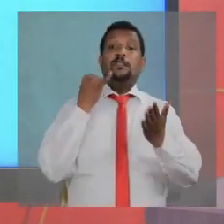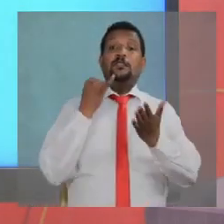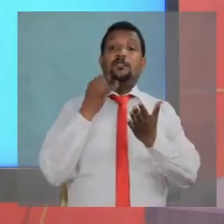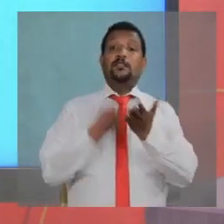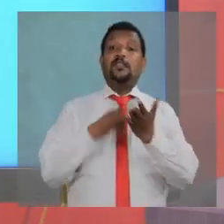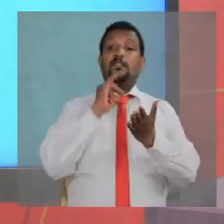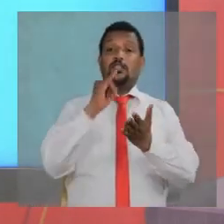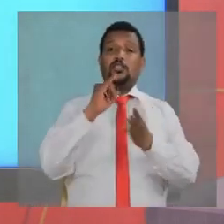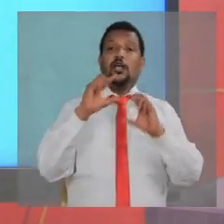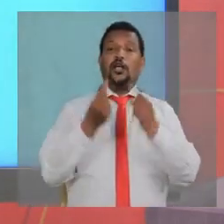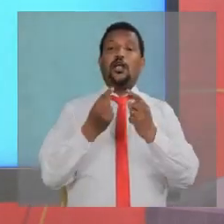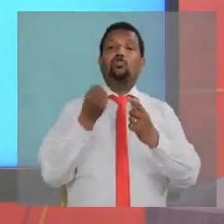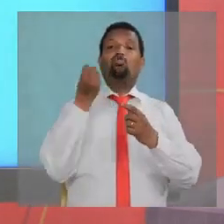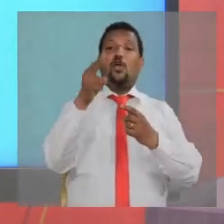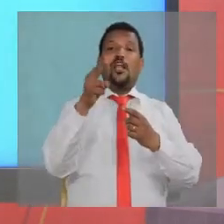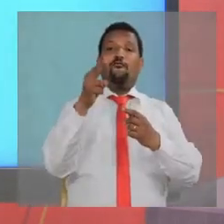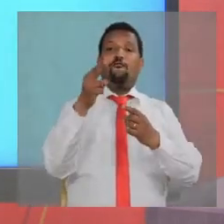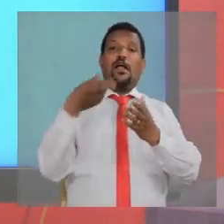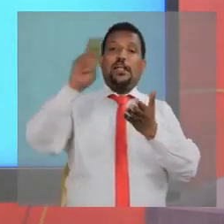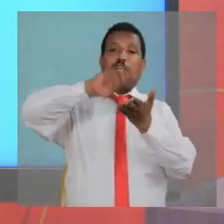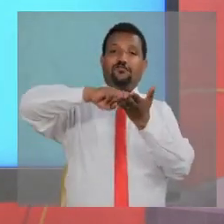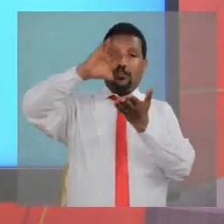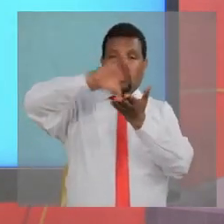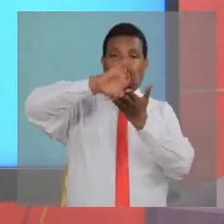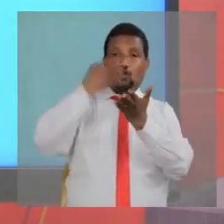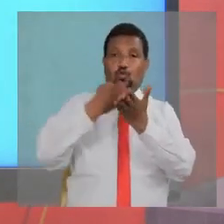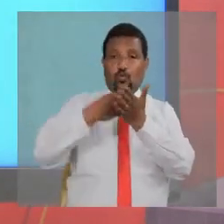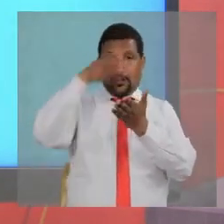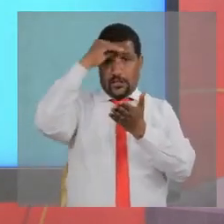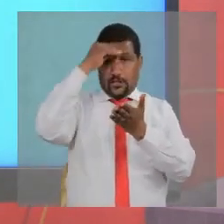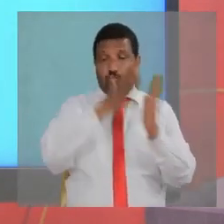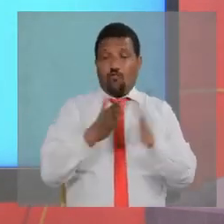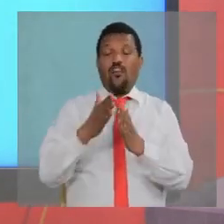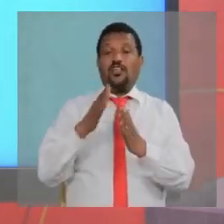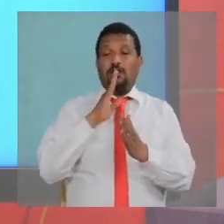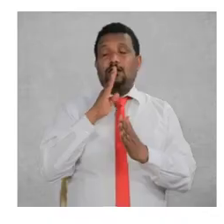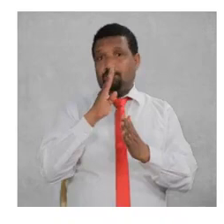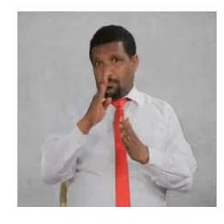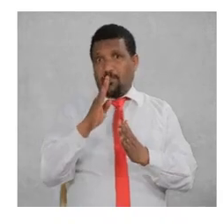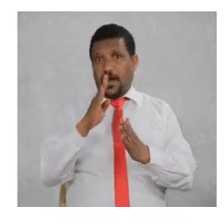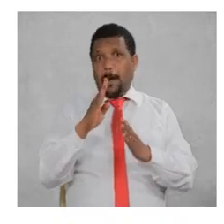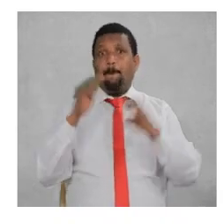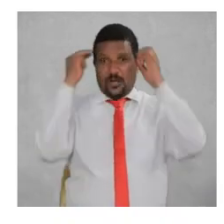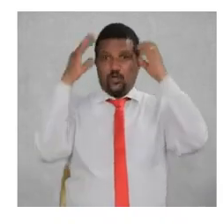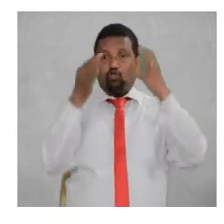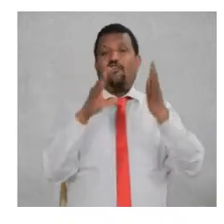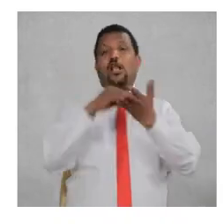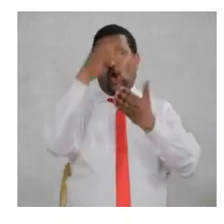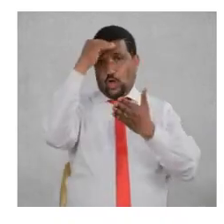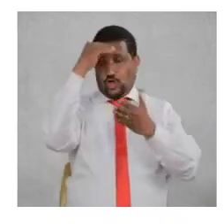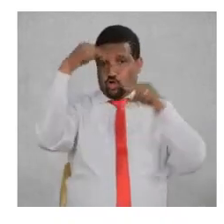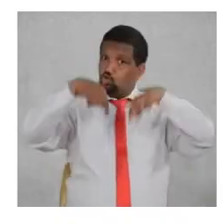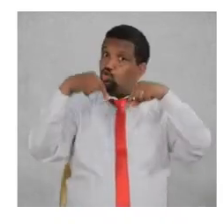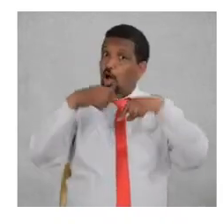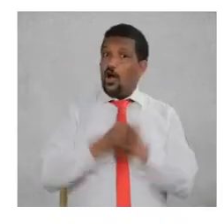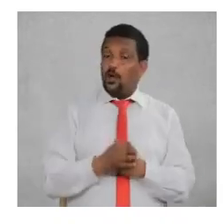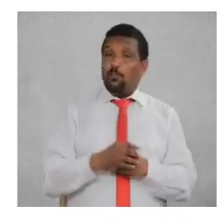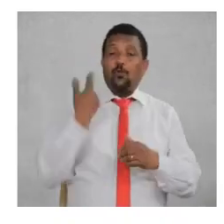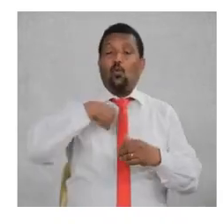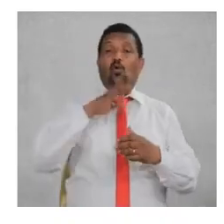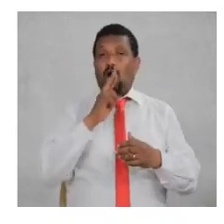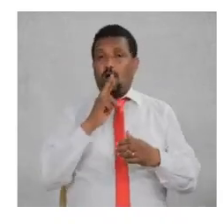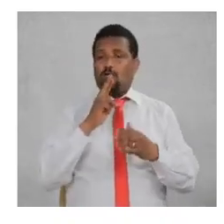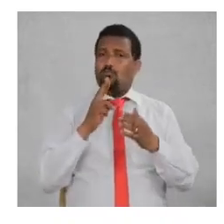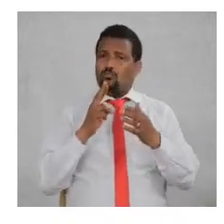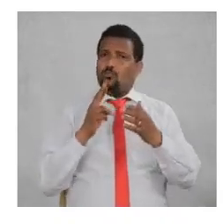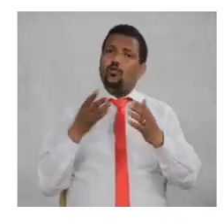This is grade 12 economics revision lesson provided by the Ministry of Education. Today we are going